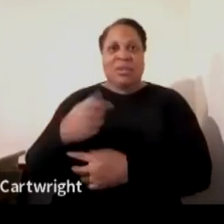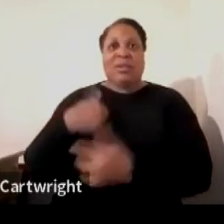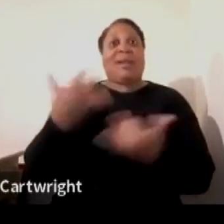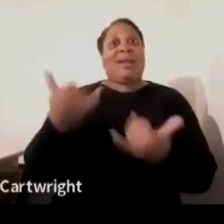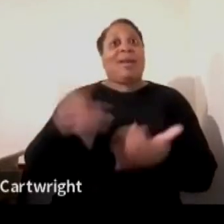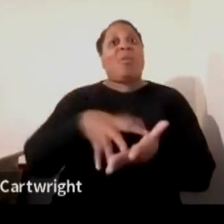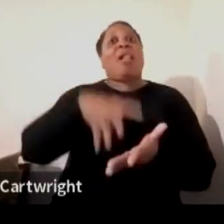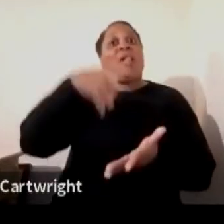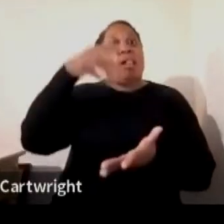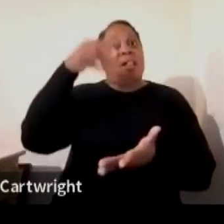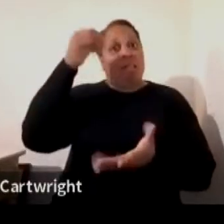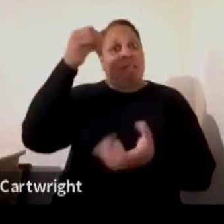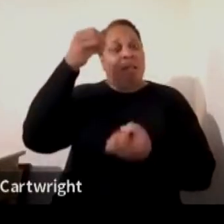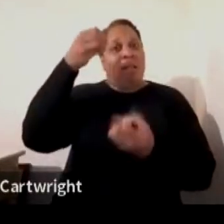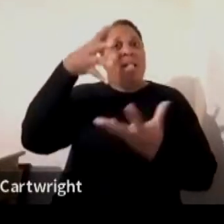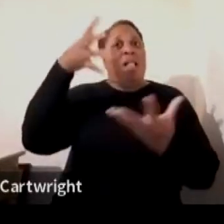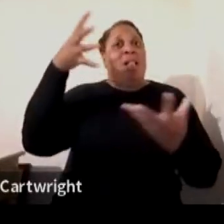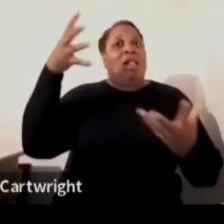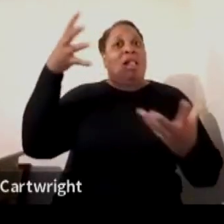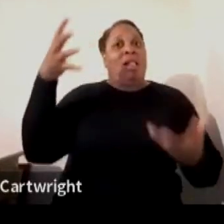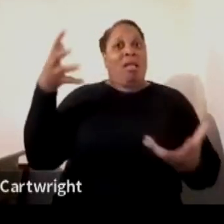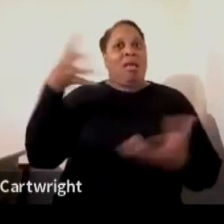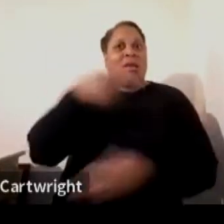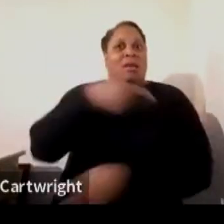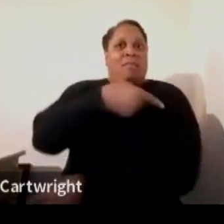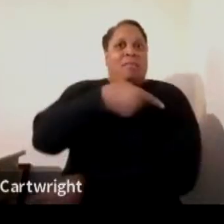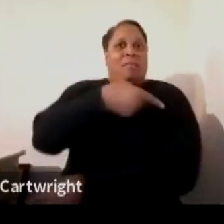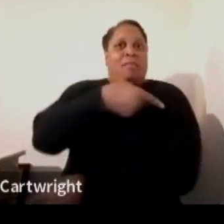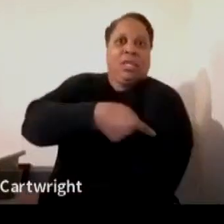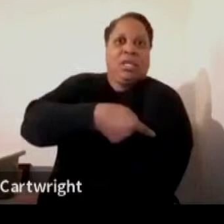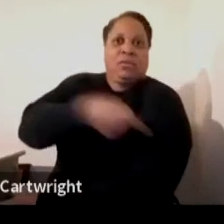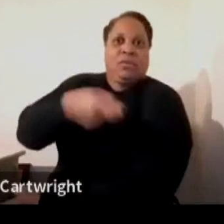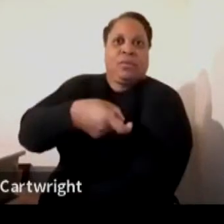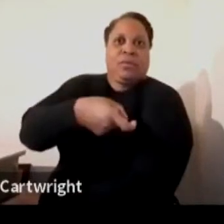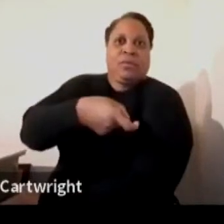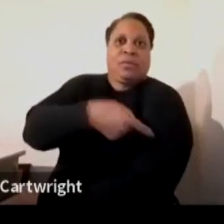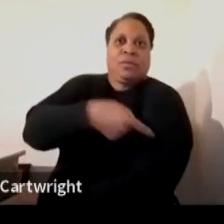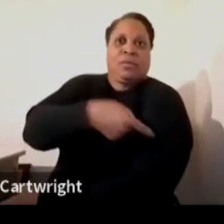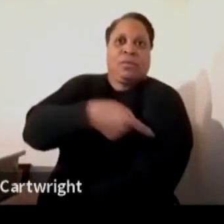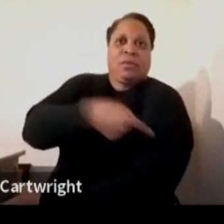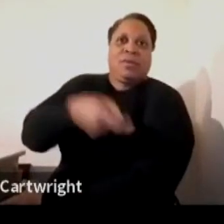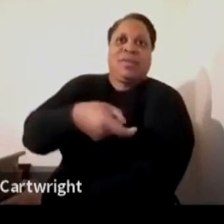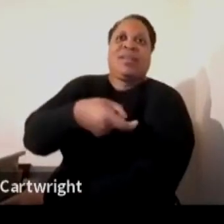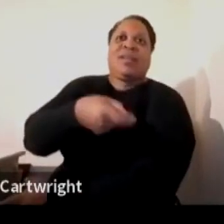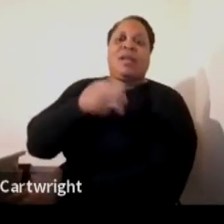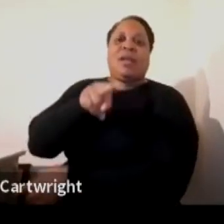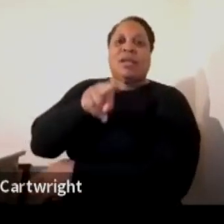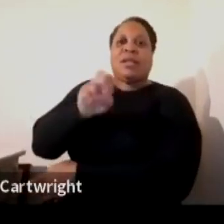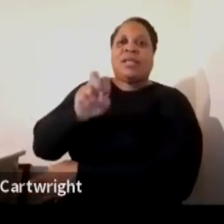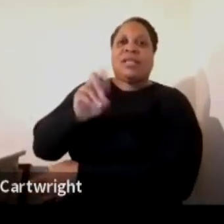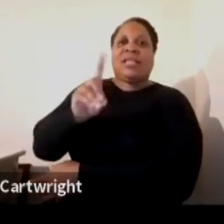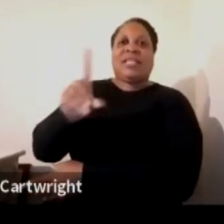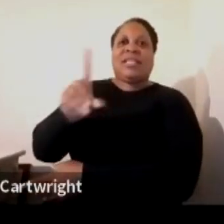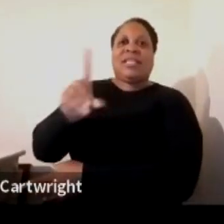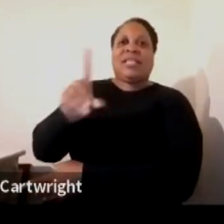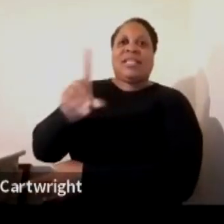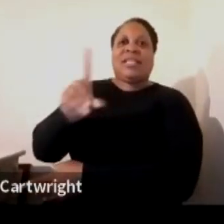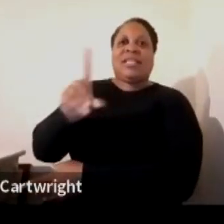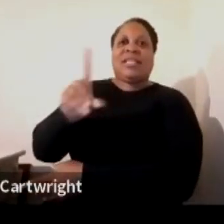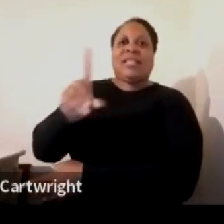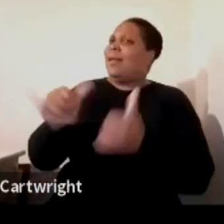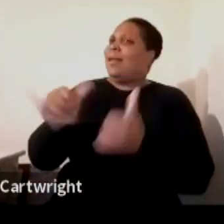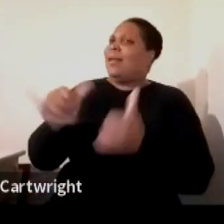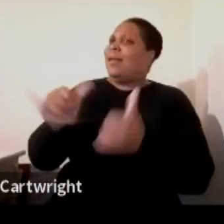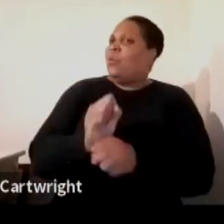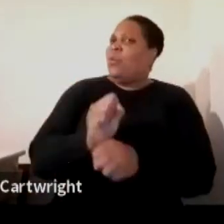lot about retractable needles. Let's talk retractable needles. What are they? How do they work? Who